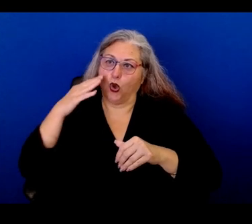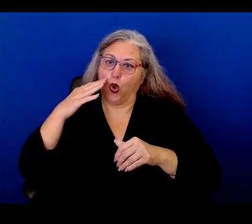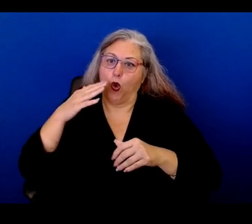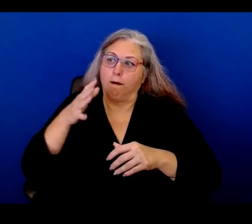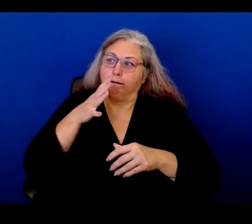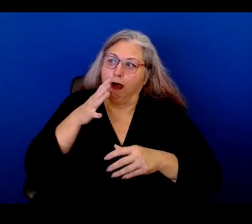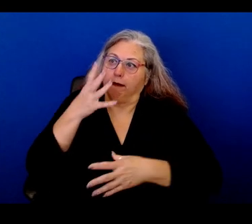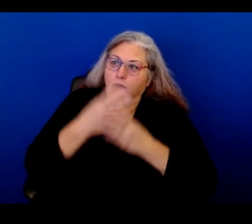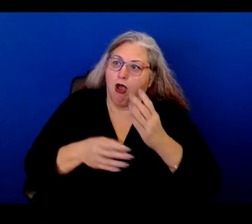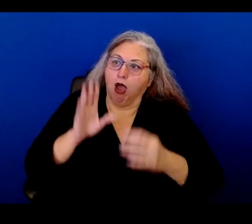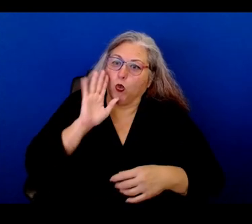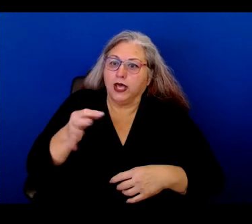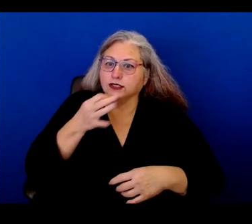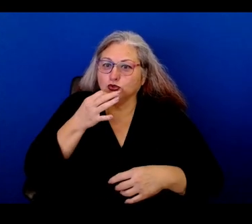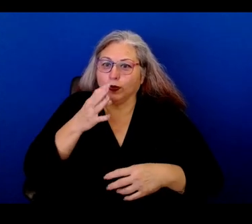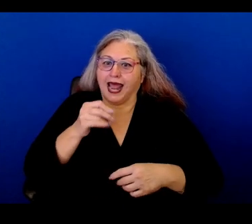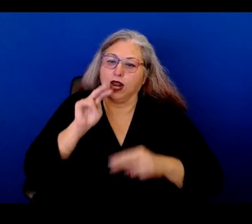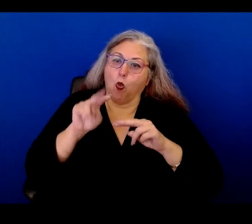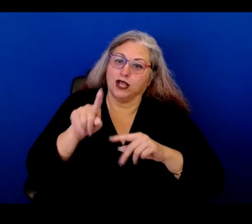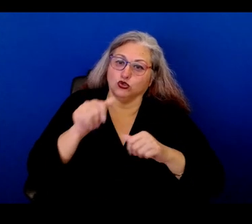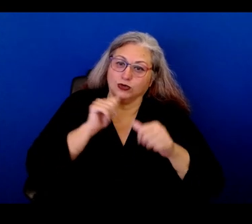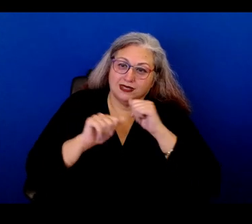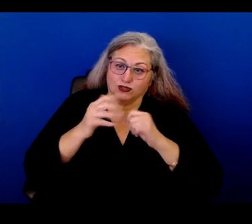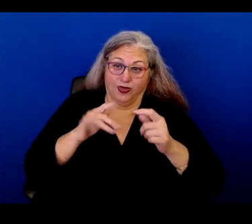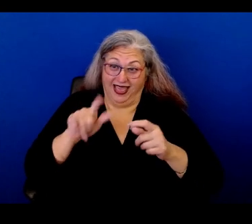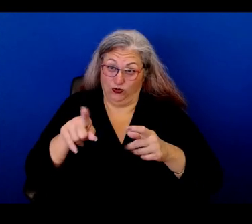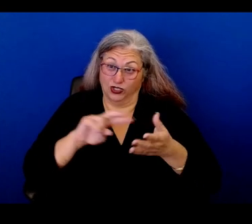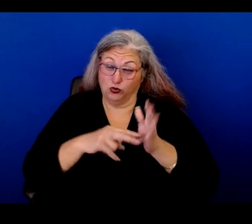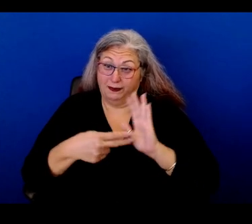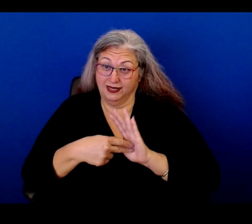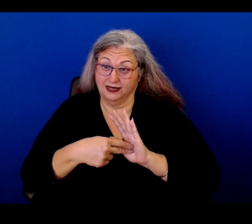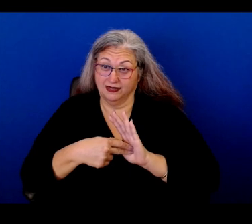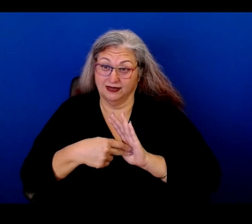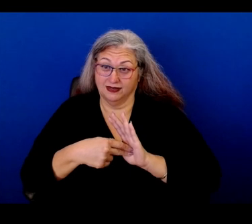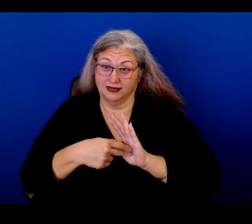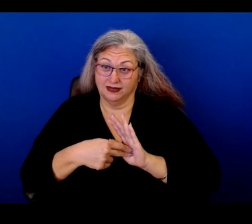of losing their mother, right? And watching you suffer. Is that part of what you're talking about?